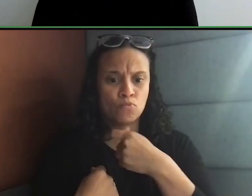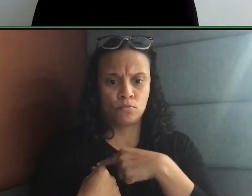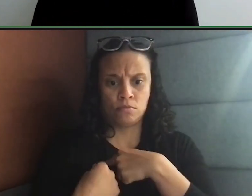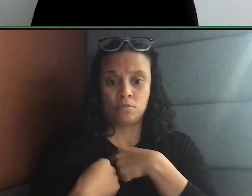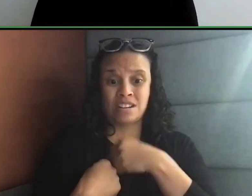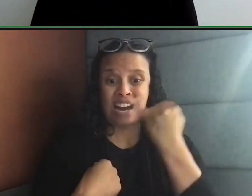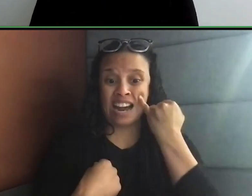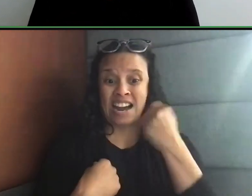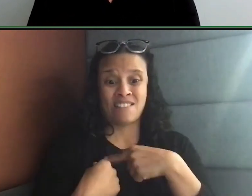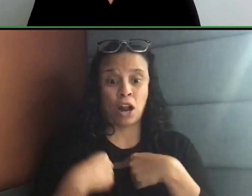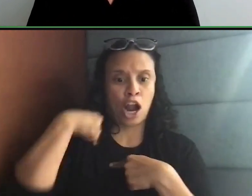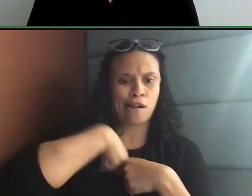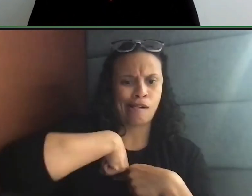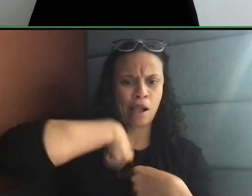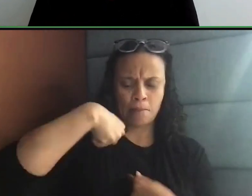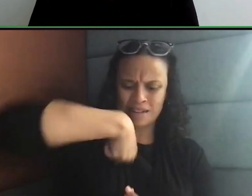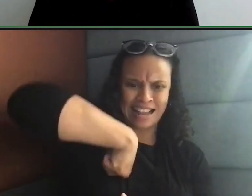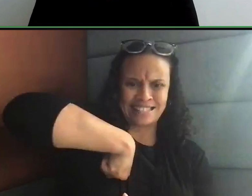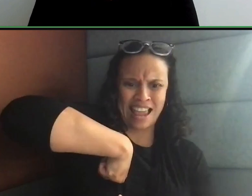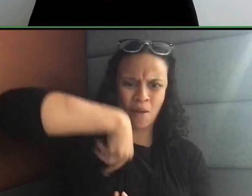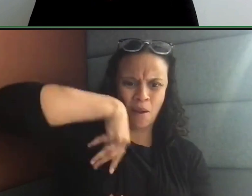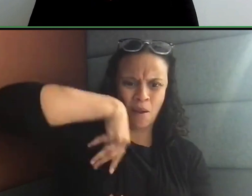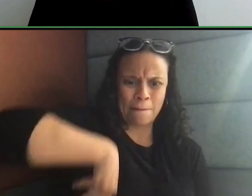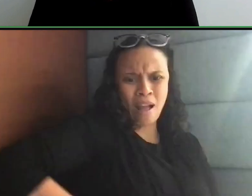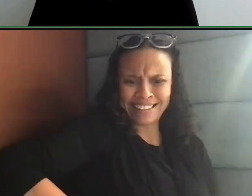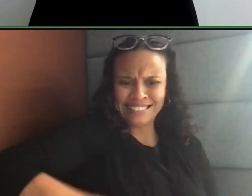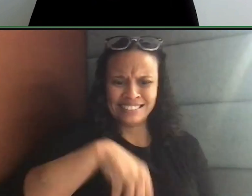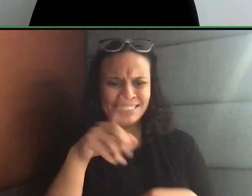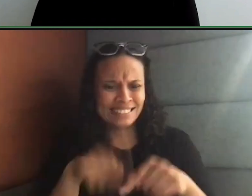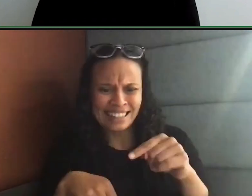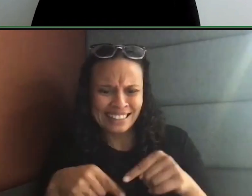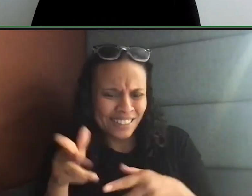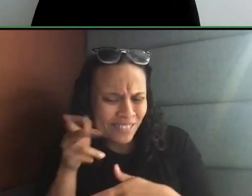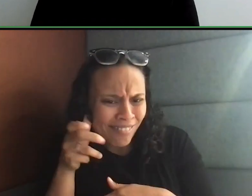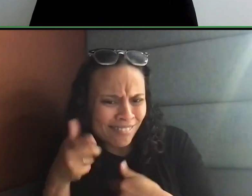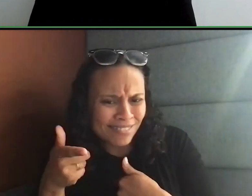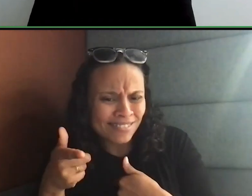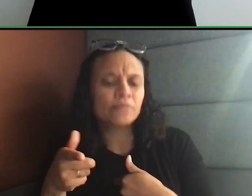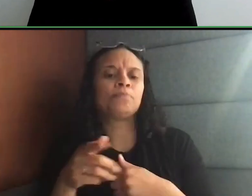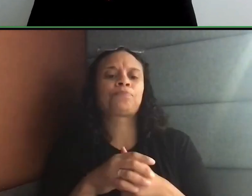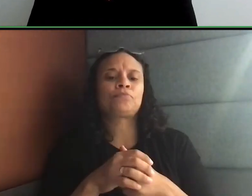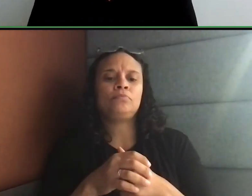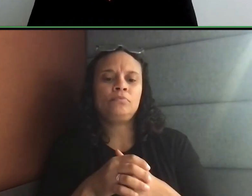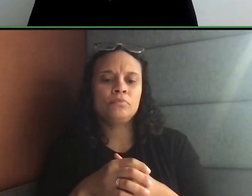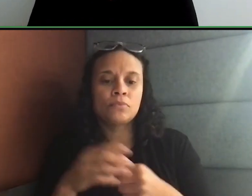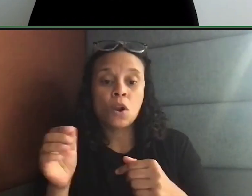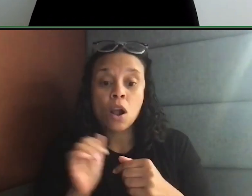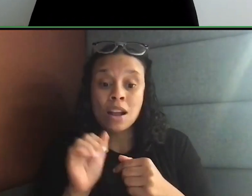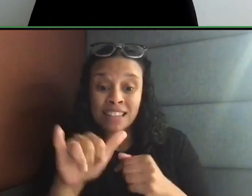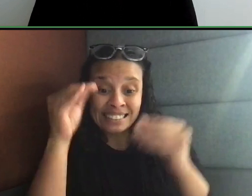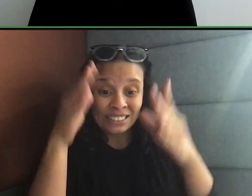thing. They also need to know that the captioner is going to need prep material, and they need to know that they should